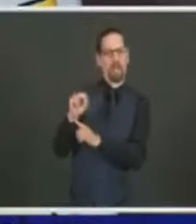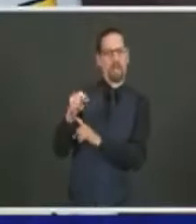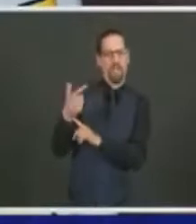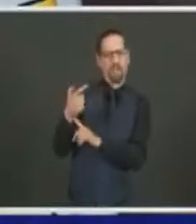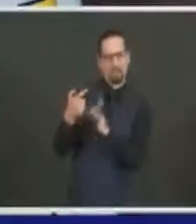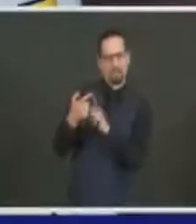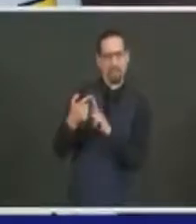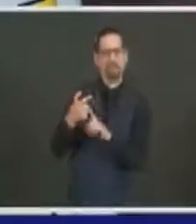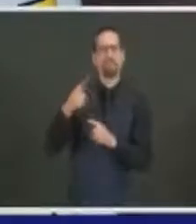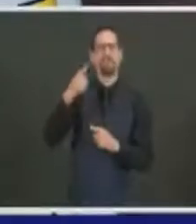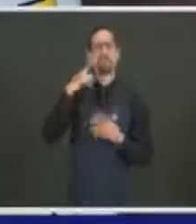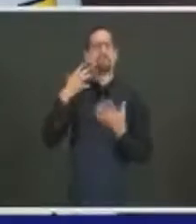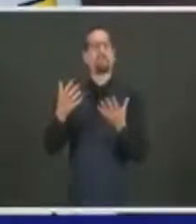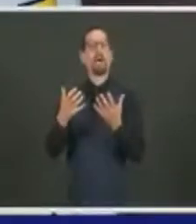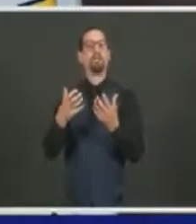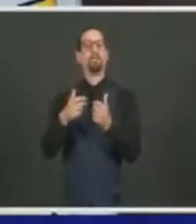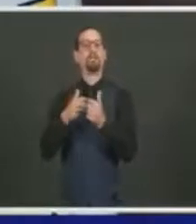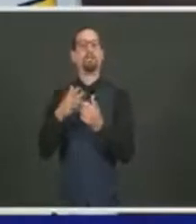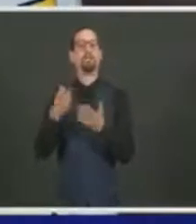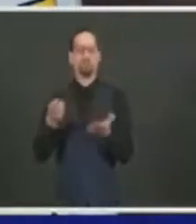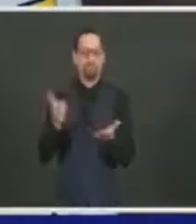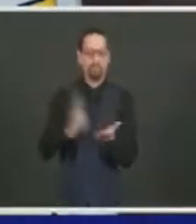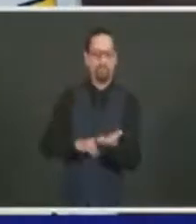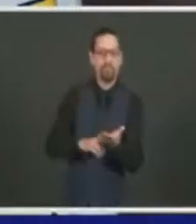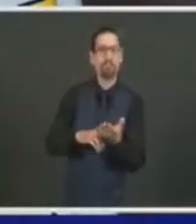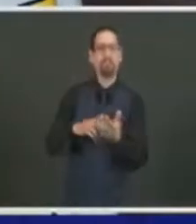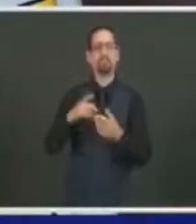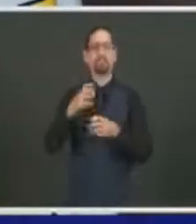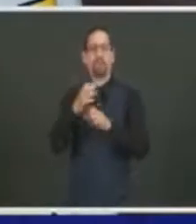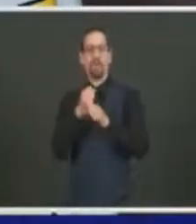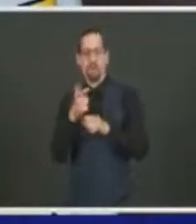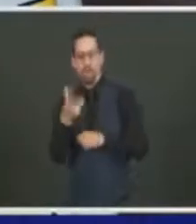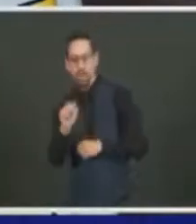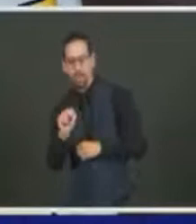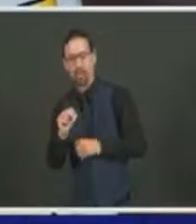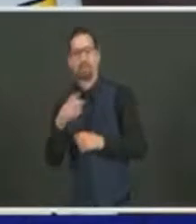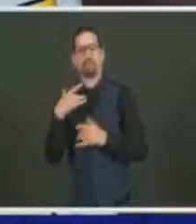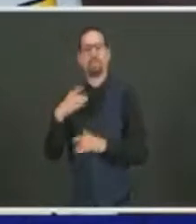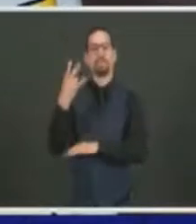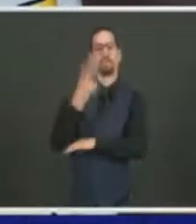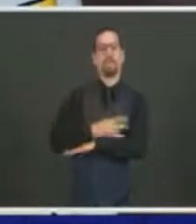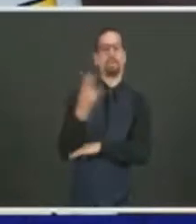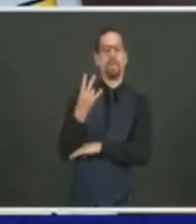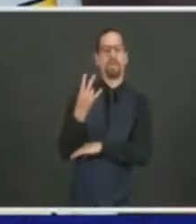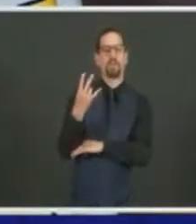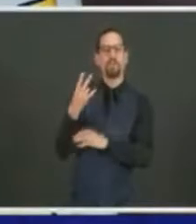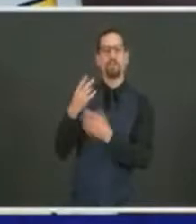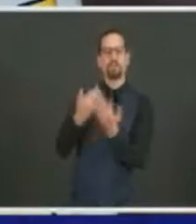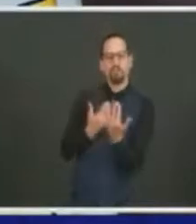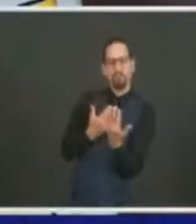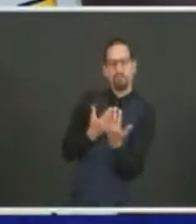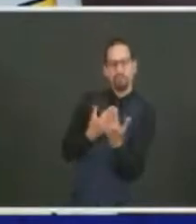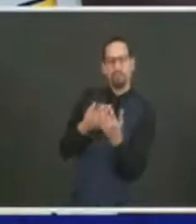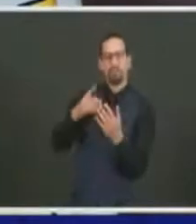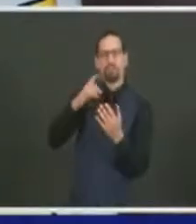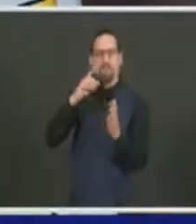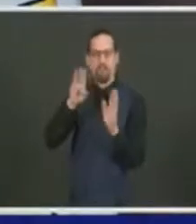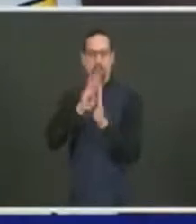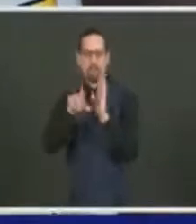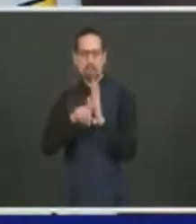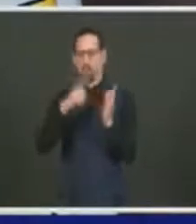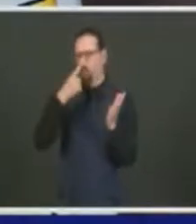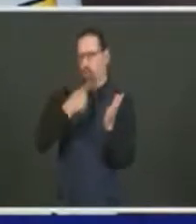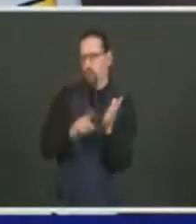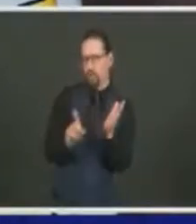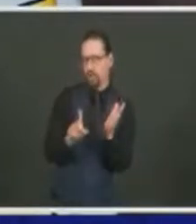you know, we've extended the time period that law enforcement has to complete a background for a gun permit from 7 days